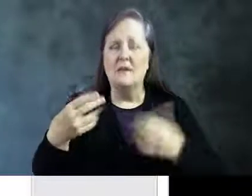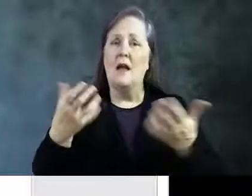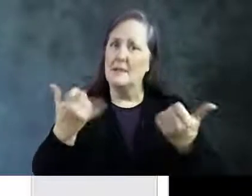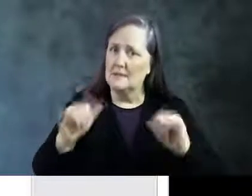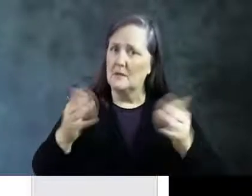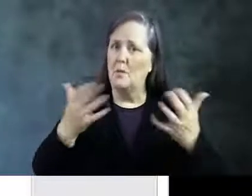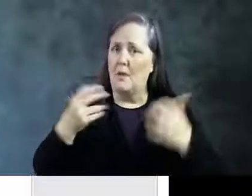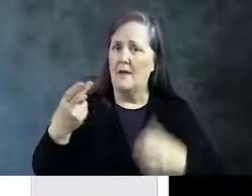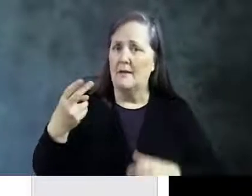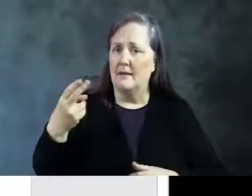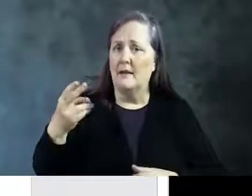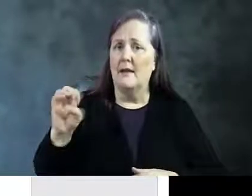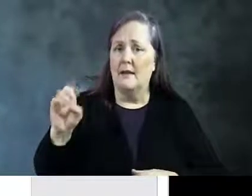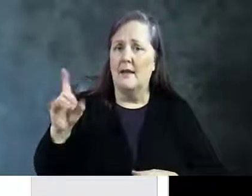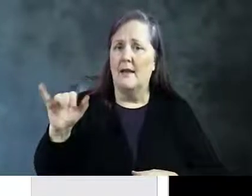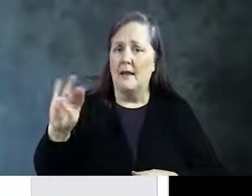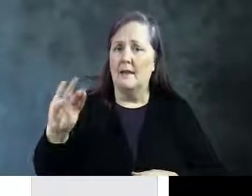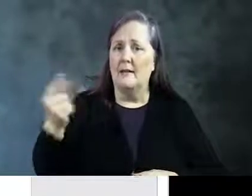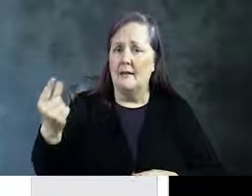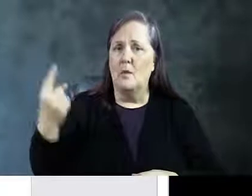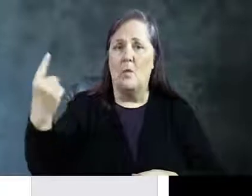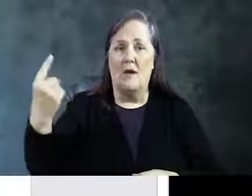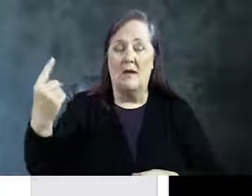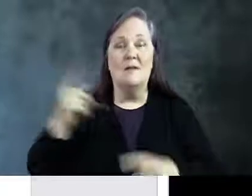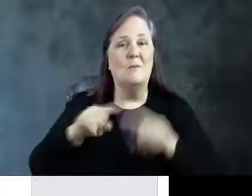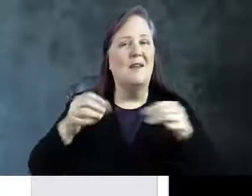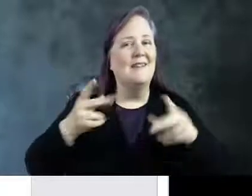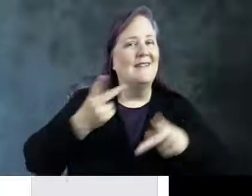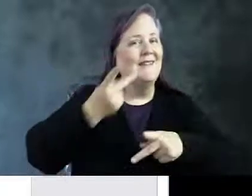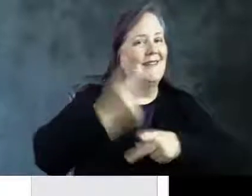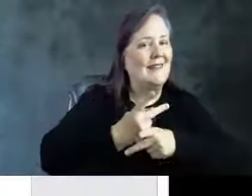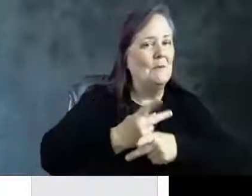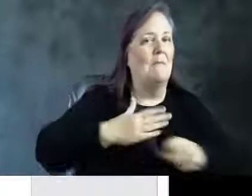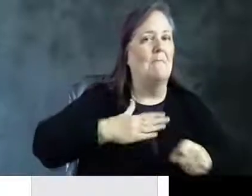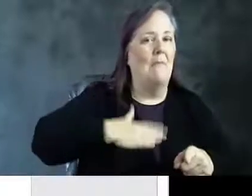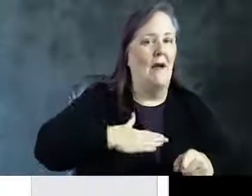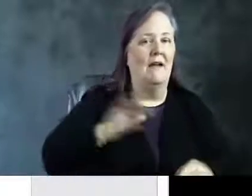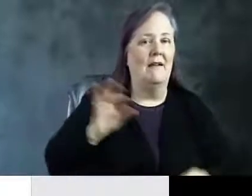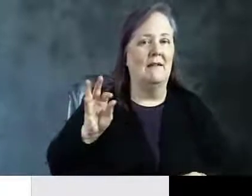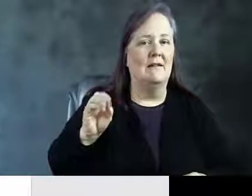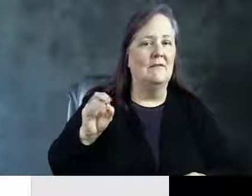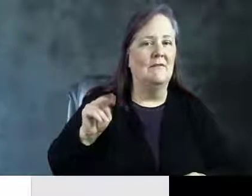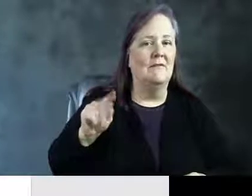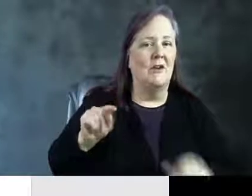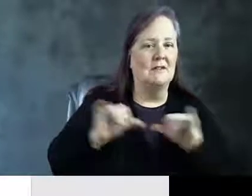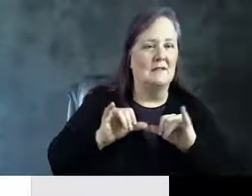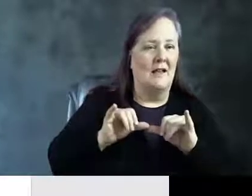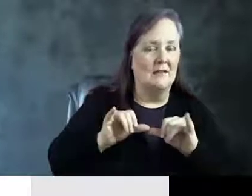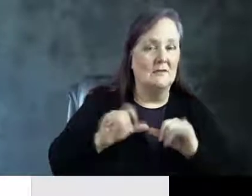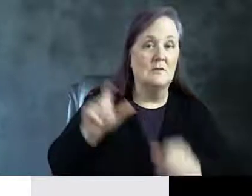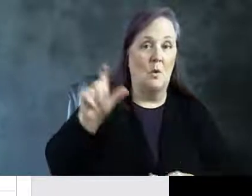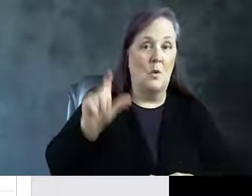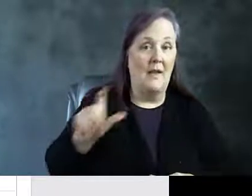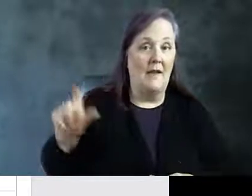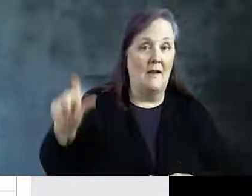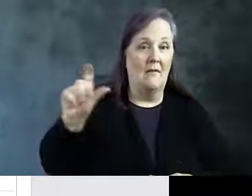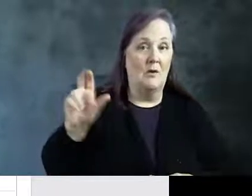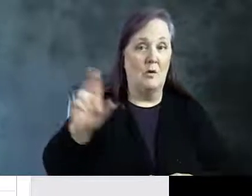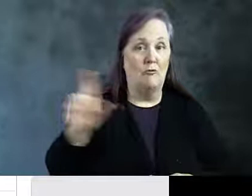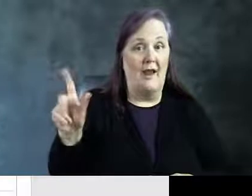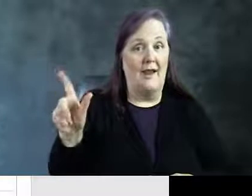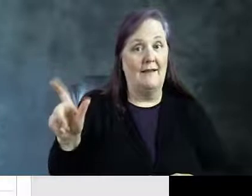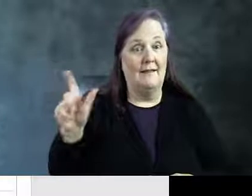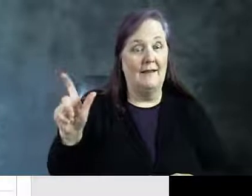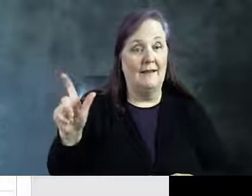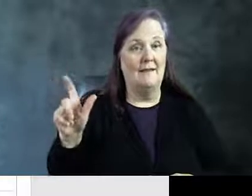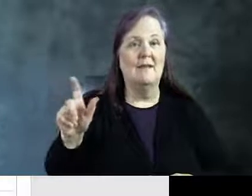1, but I want to maintain the font size that I created. So I'm going to hover over heading 1, right-click it, and